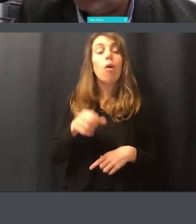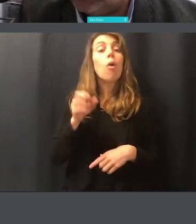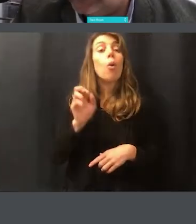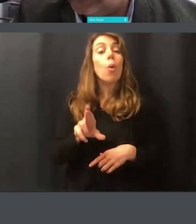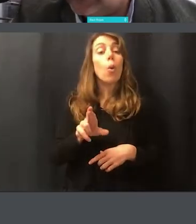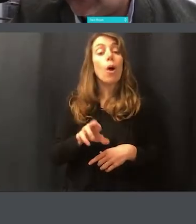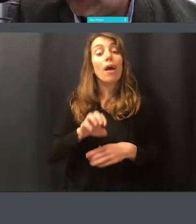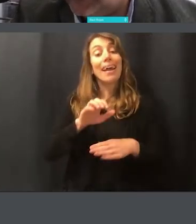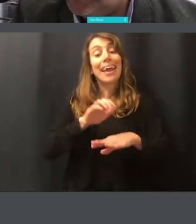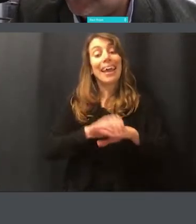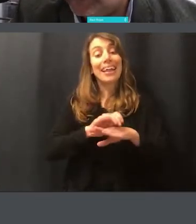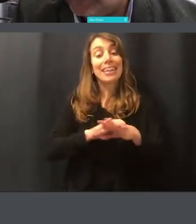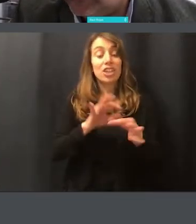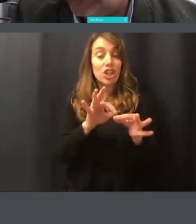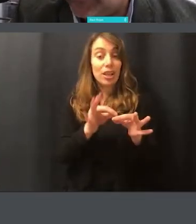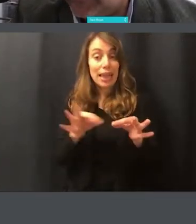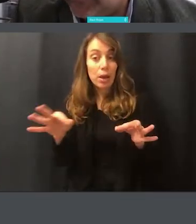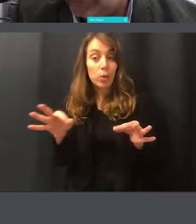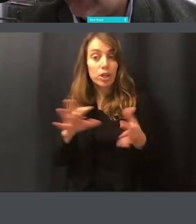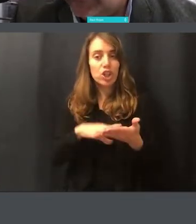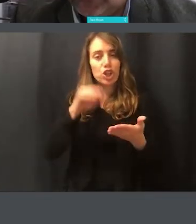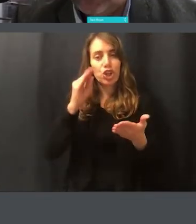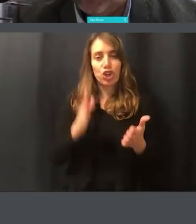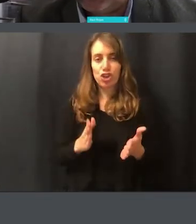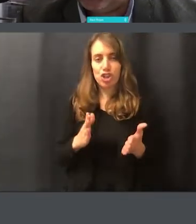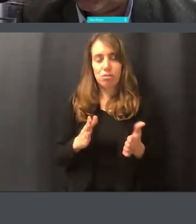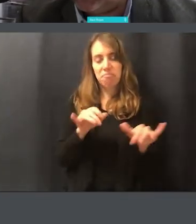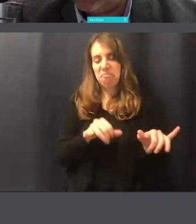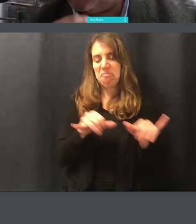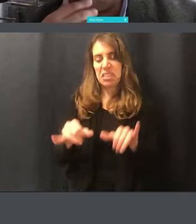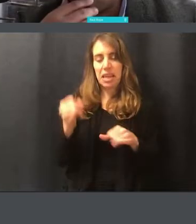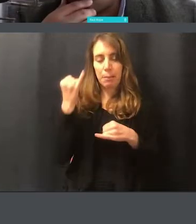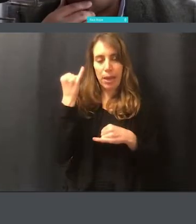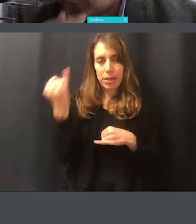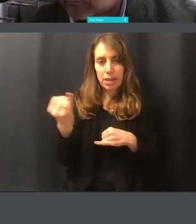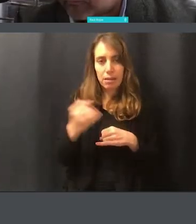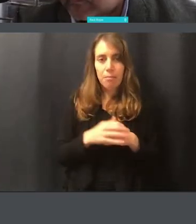English language learners. It's the same idea. This